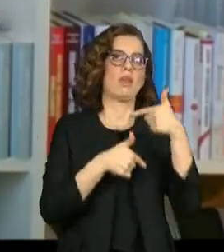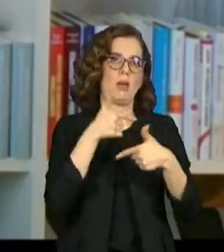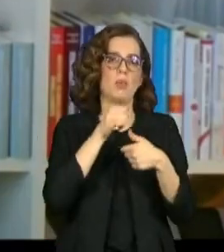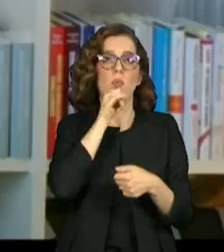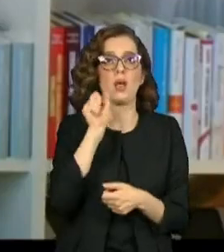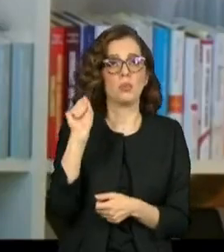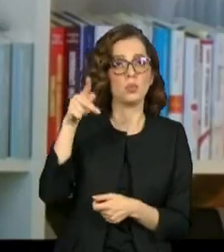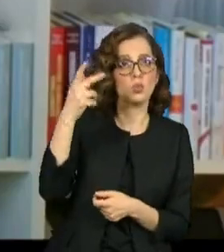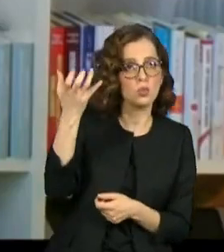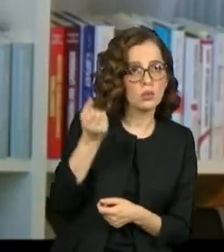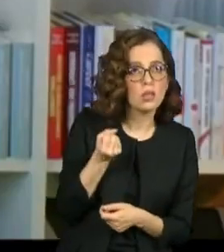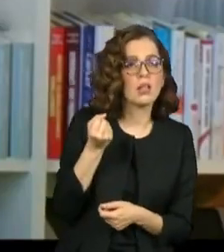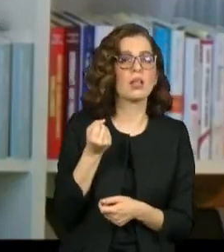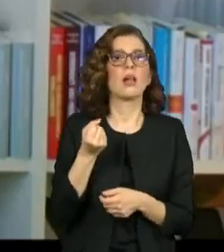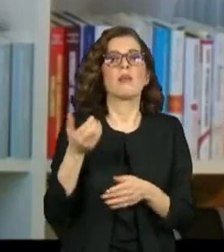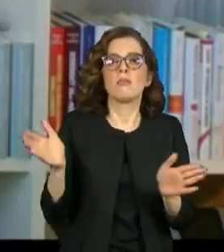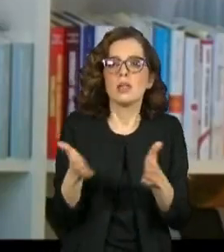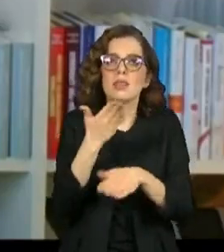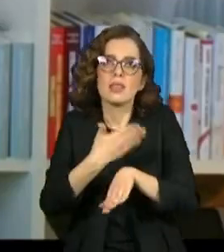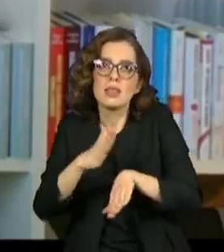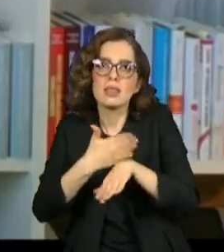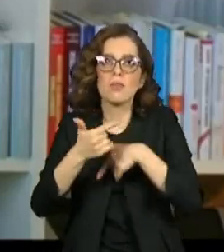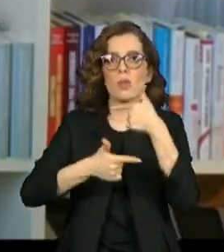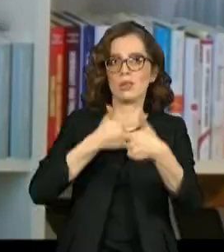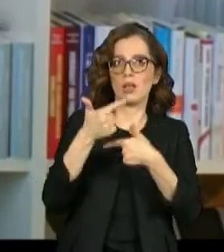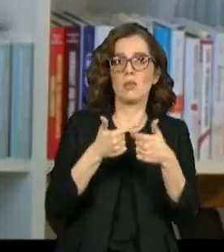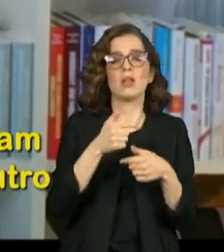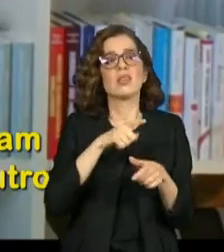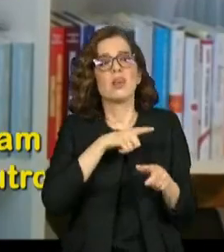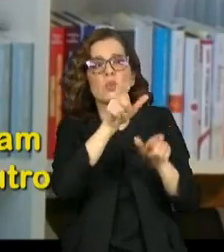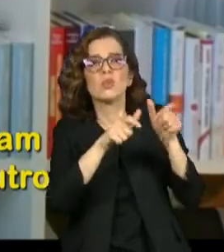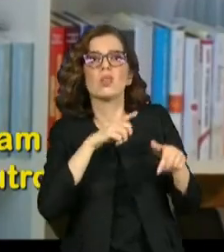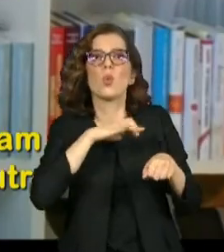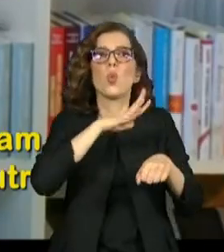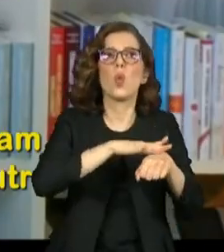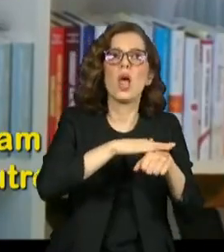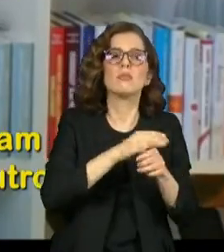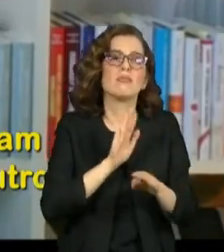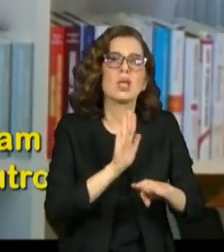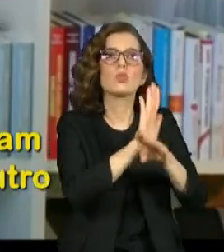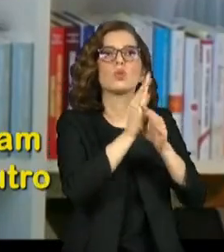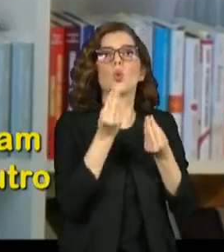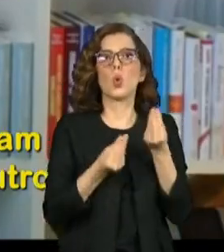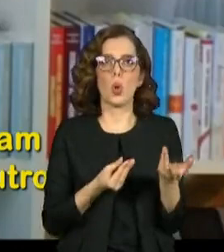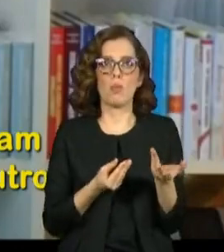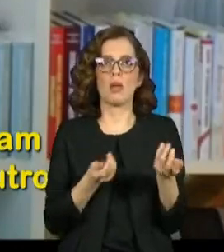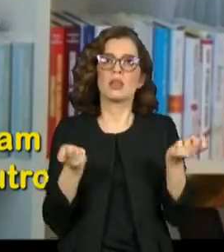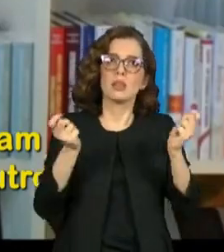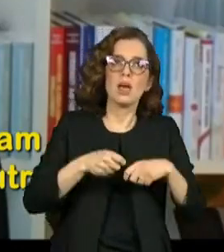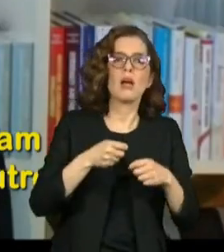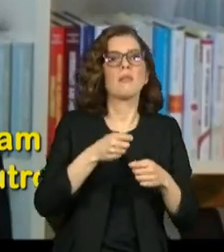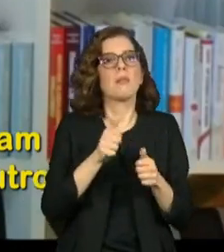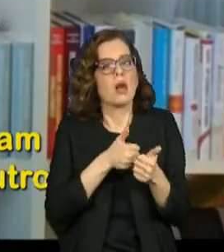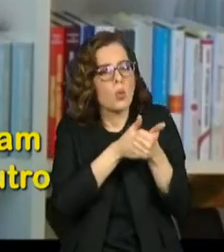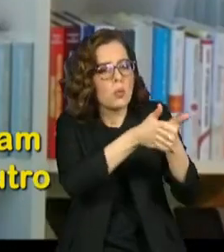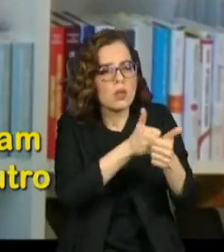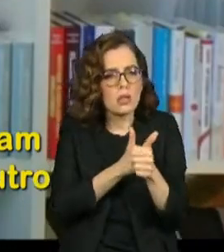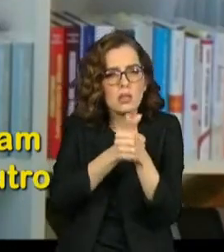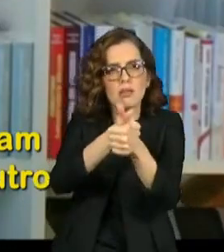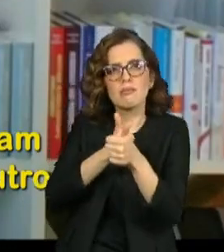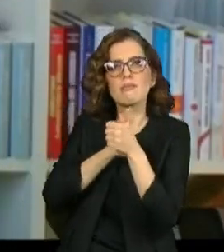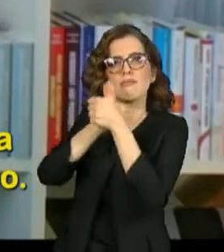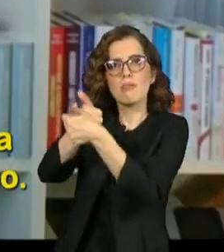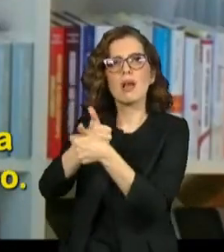benefits like pensions, like training, like sick leave, to be more portable and to be able to move with workers across